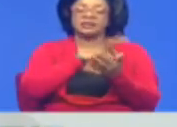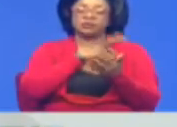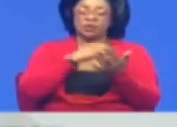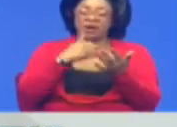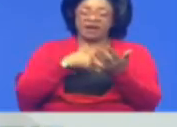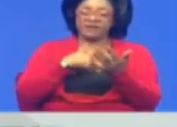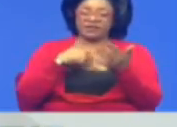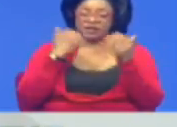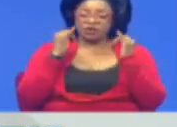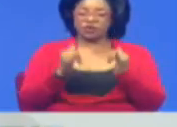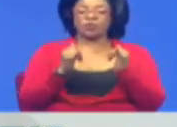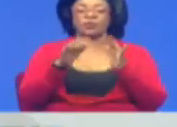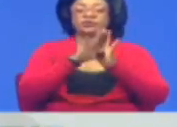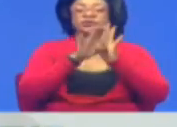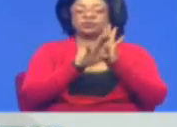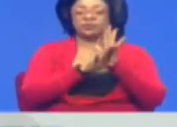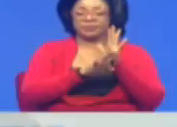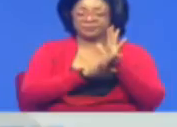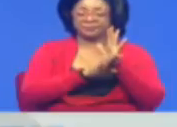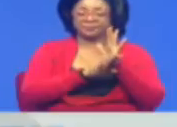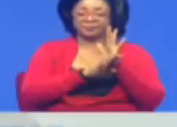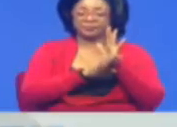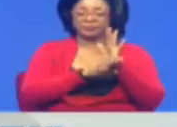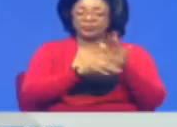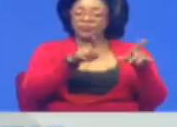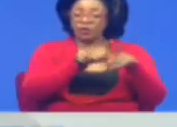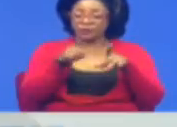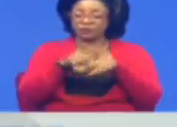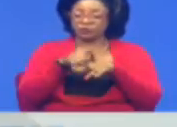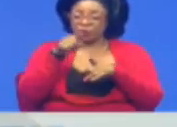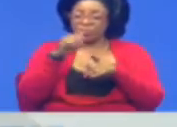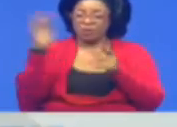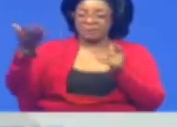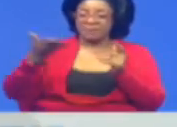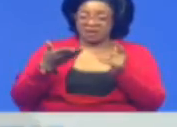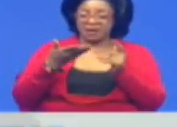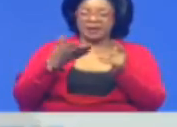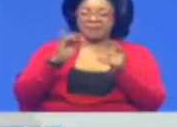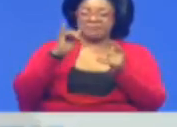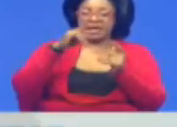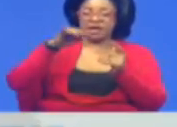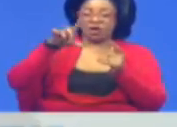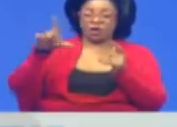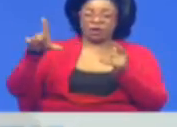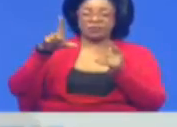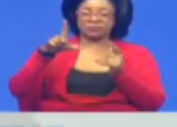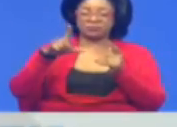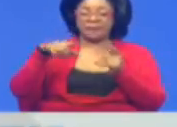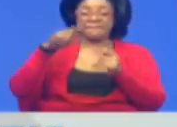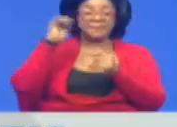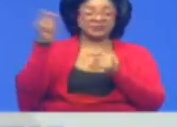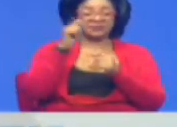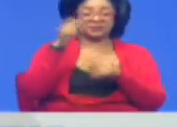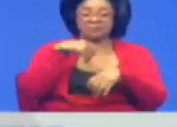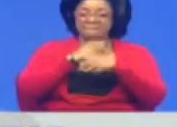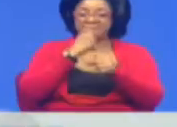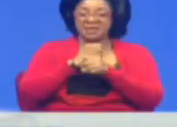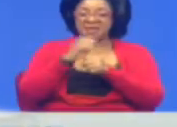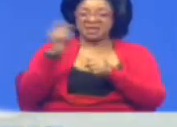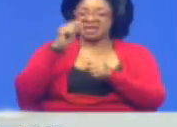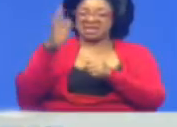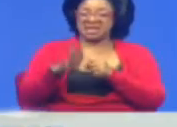constitution dispensation. C, BBI will bring an imperial precedent which makes Kenyans have